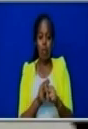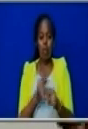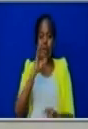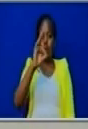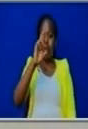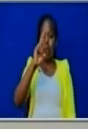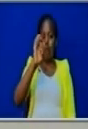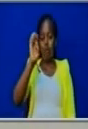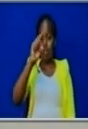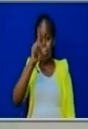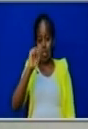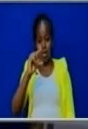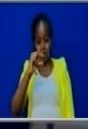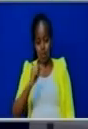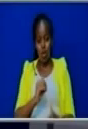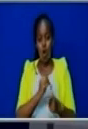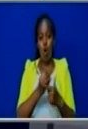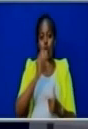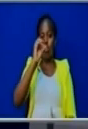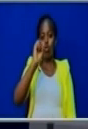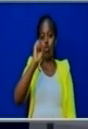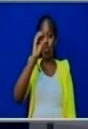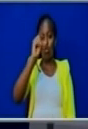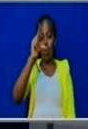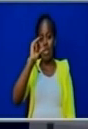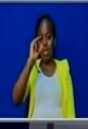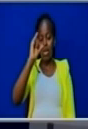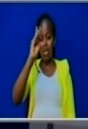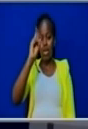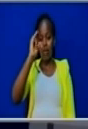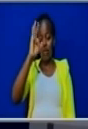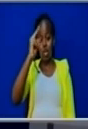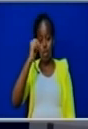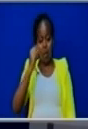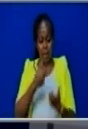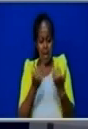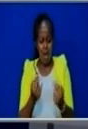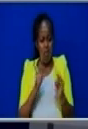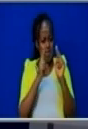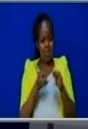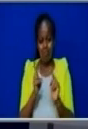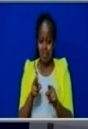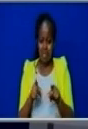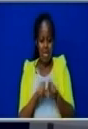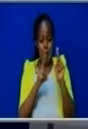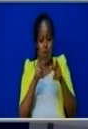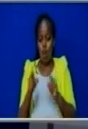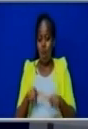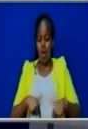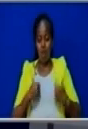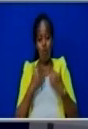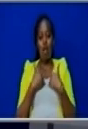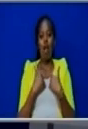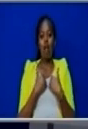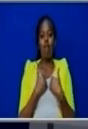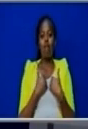freezing Freezing. or solidification. Or solidification. But naturally, even in our normal life, we Yes. have what you call